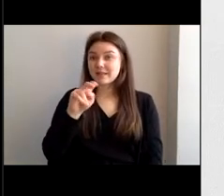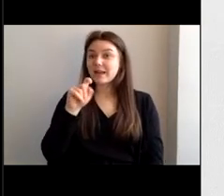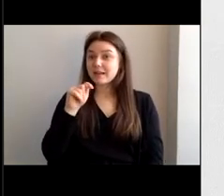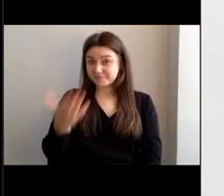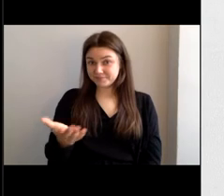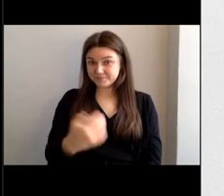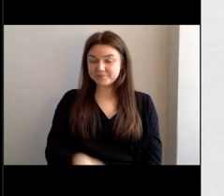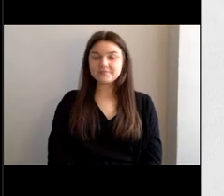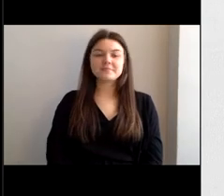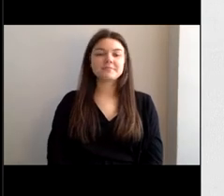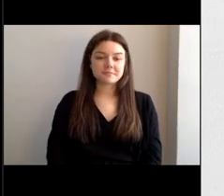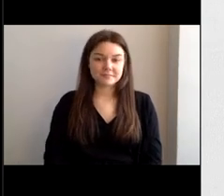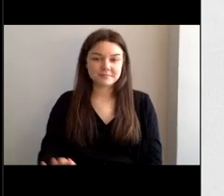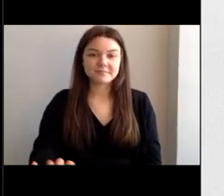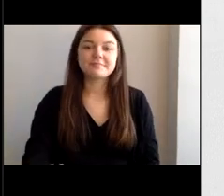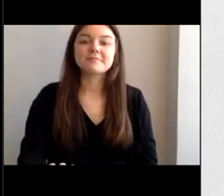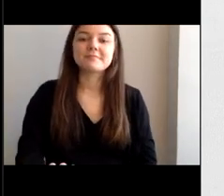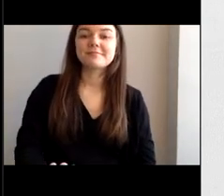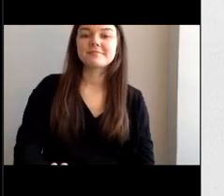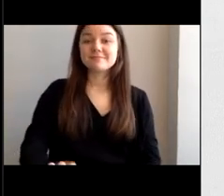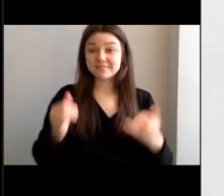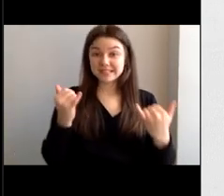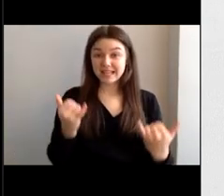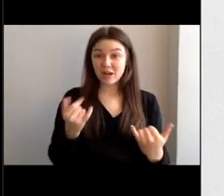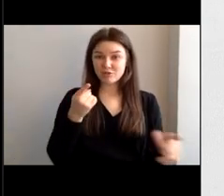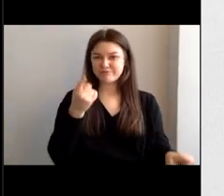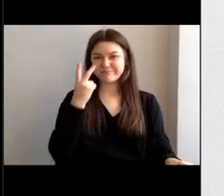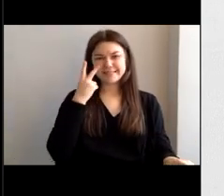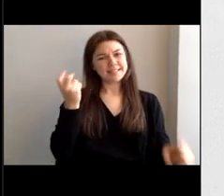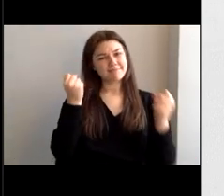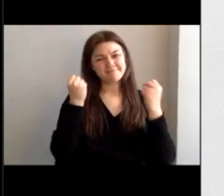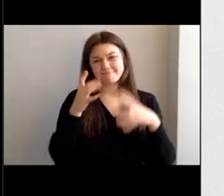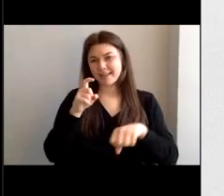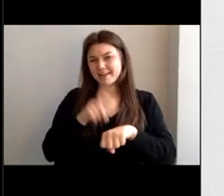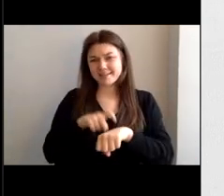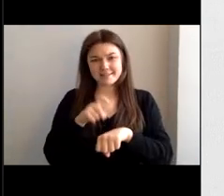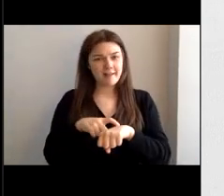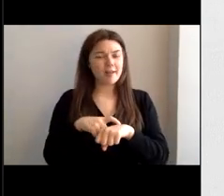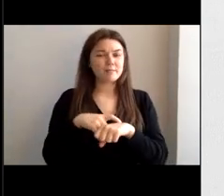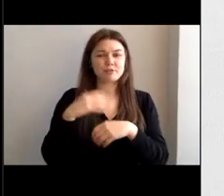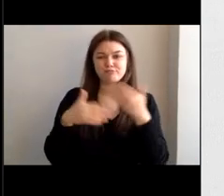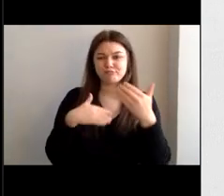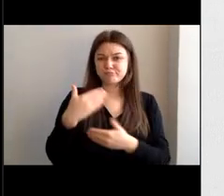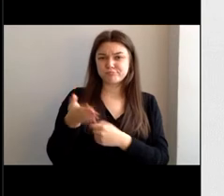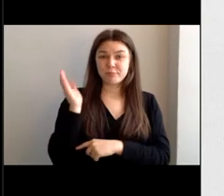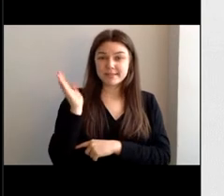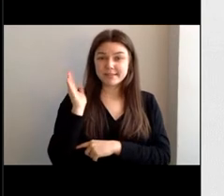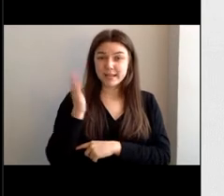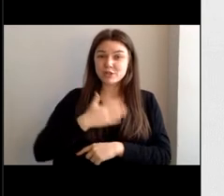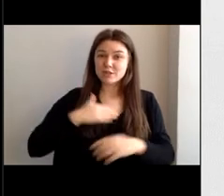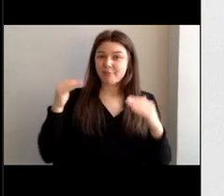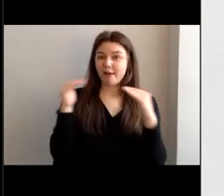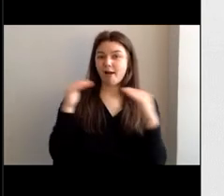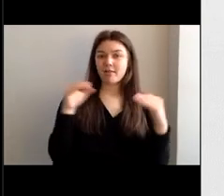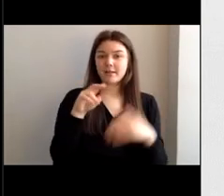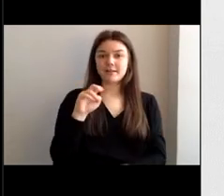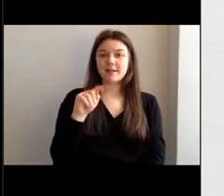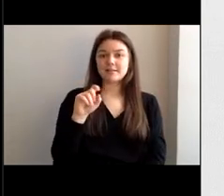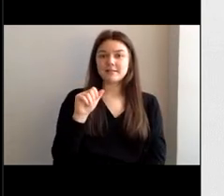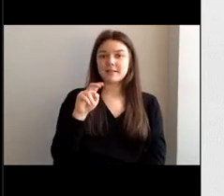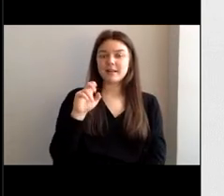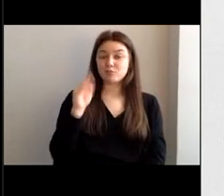going to introduce somebody who you've seen here a number of times throughout the presentation. My colleague Netsonet is going to take us into a real